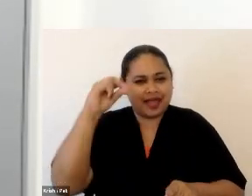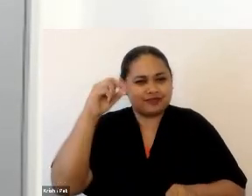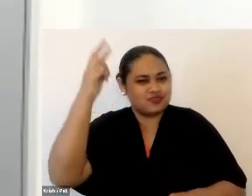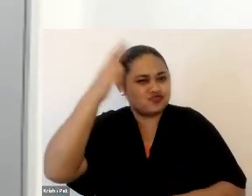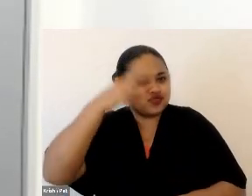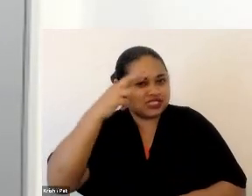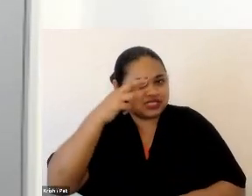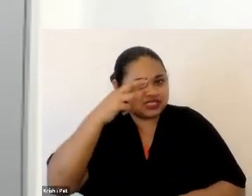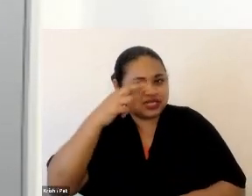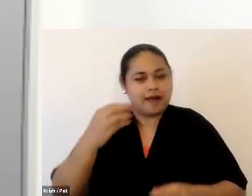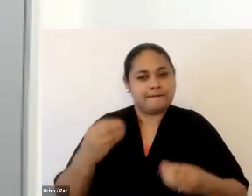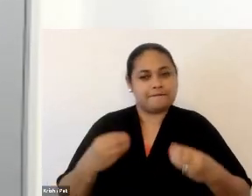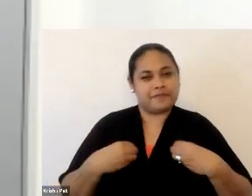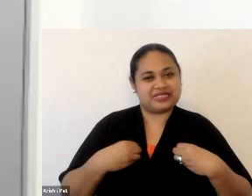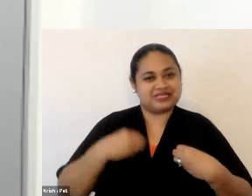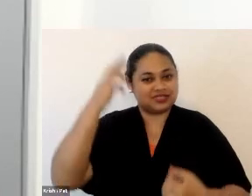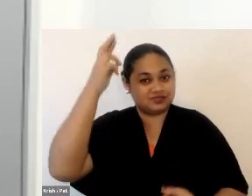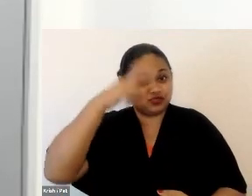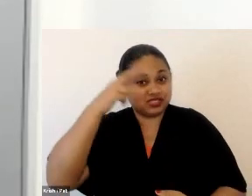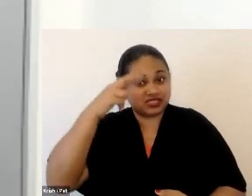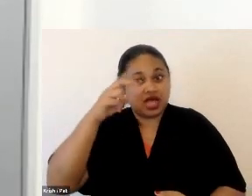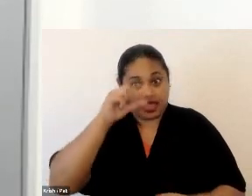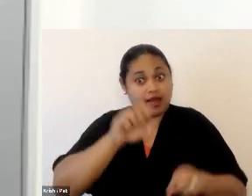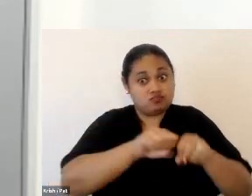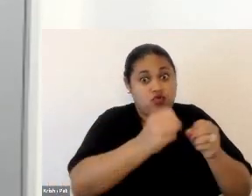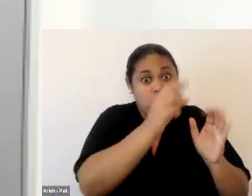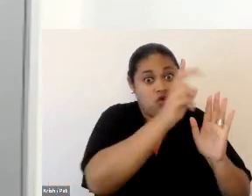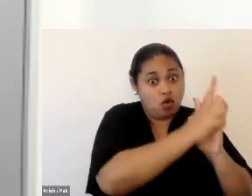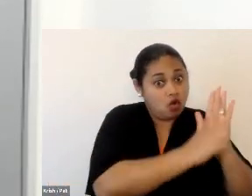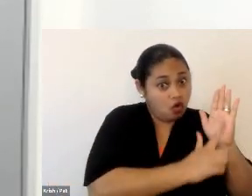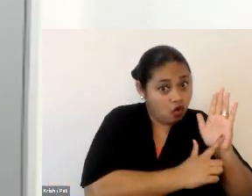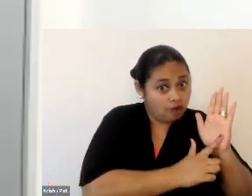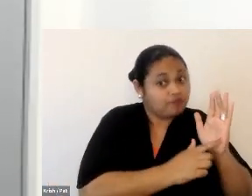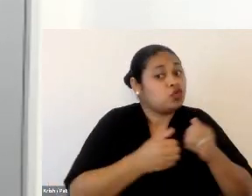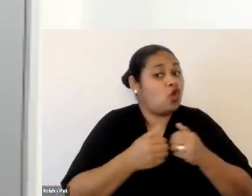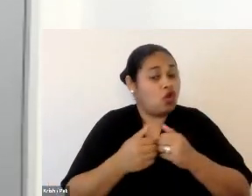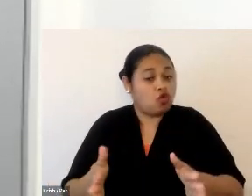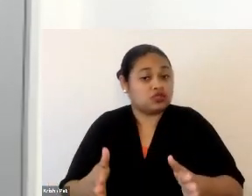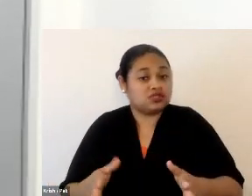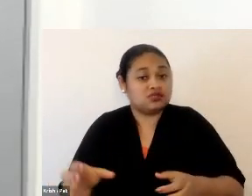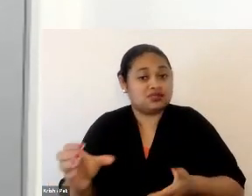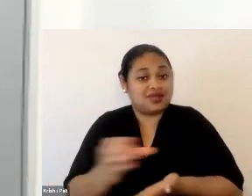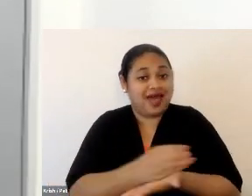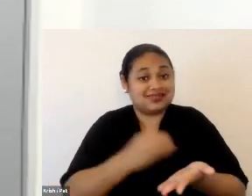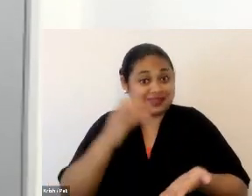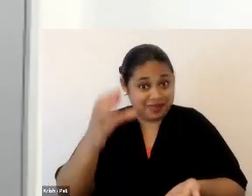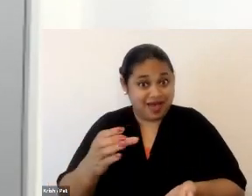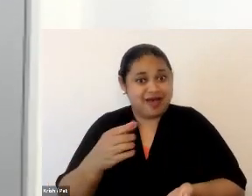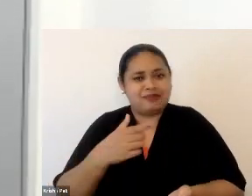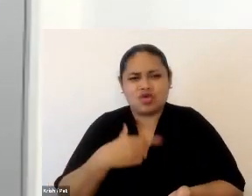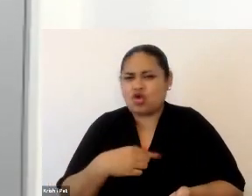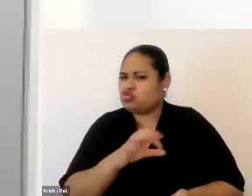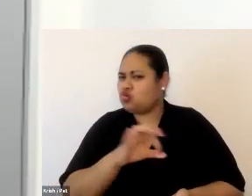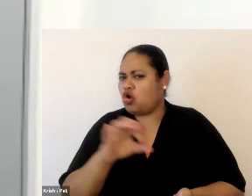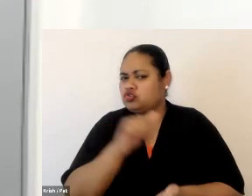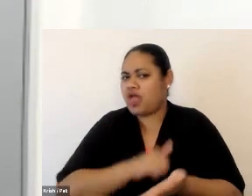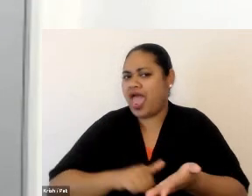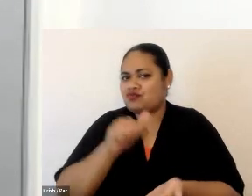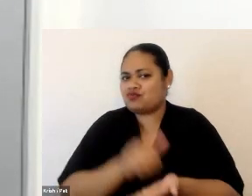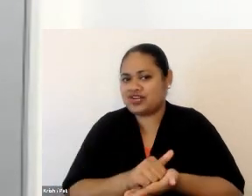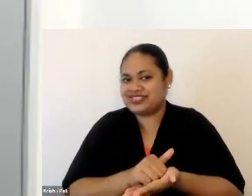commercial risks in that they may end up breaking the law or losing customers due to inaccurate AI systems.